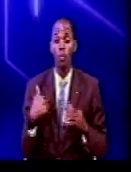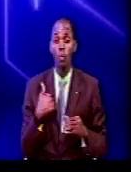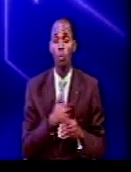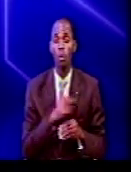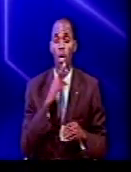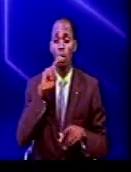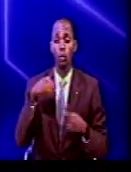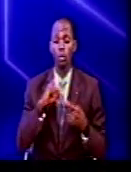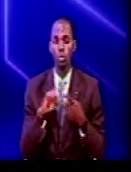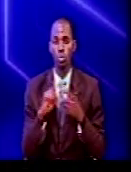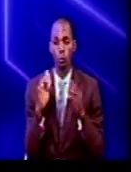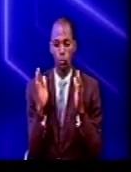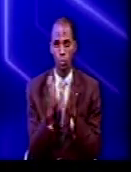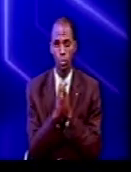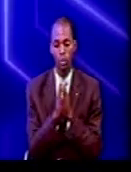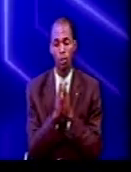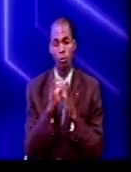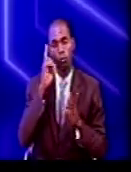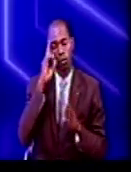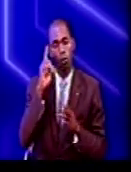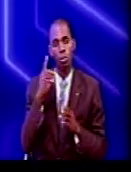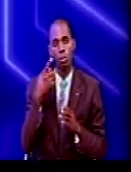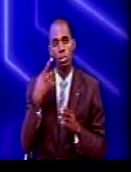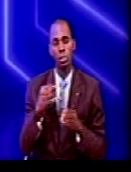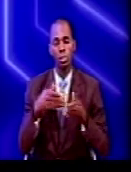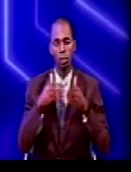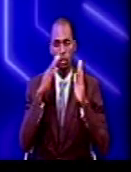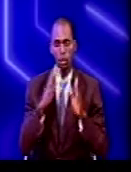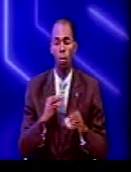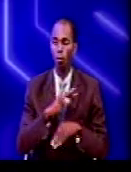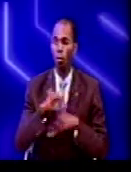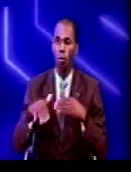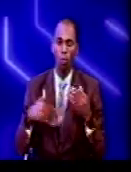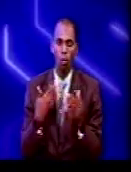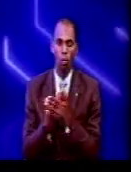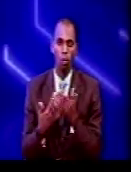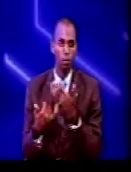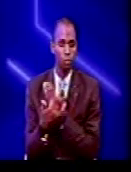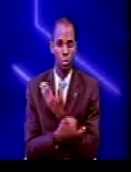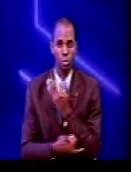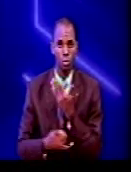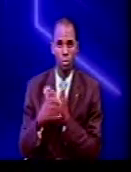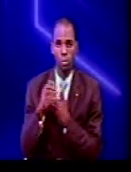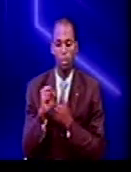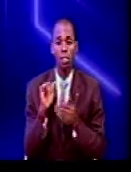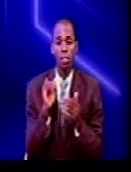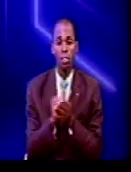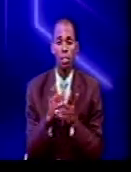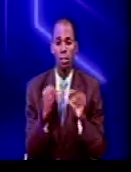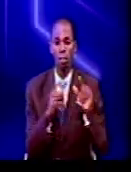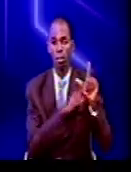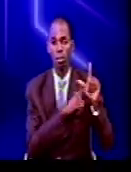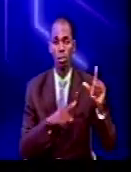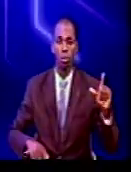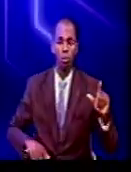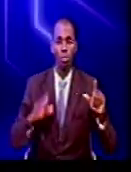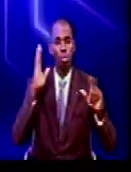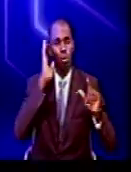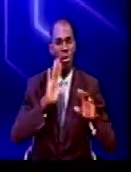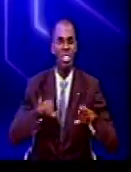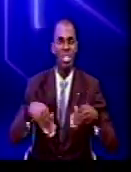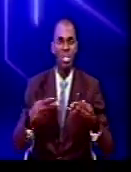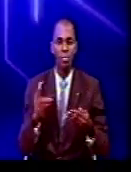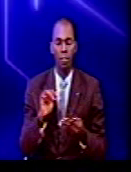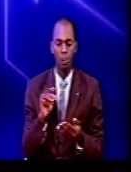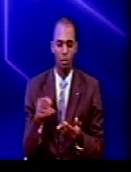and judgment and equity. We are going to pray again for the leaders of all the various